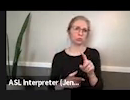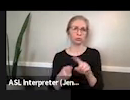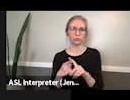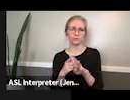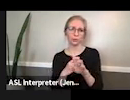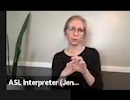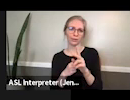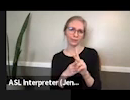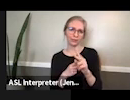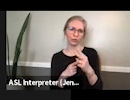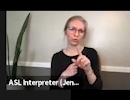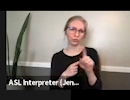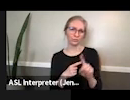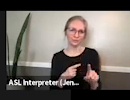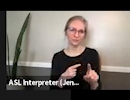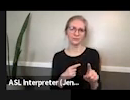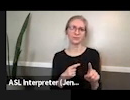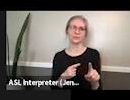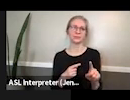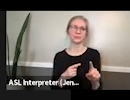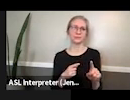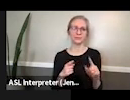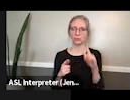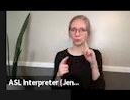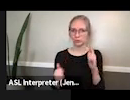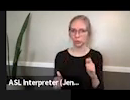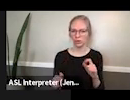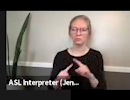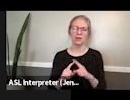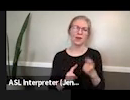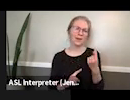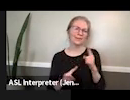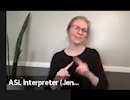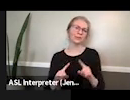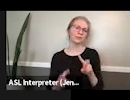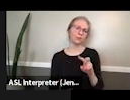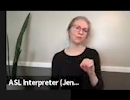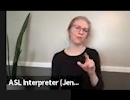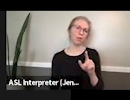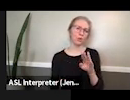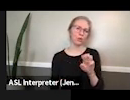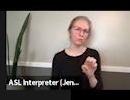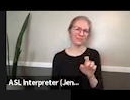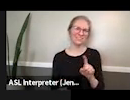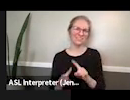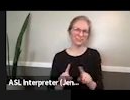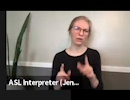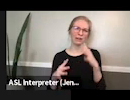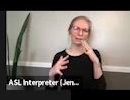but this has to do with a different level of volume or a different level of loudness.